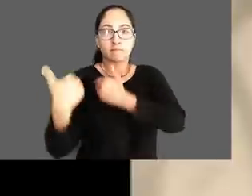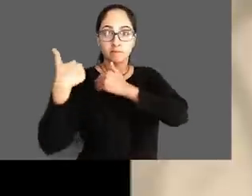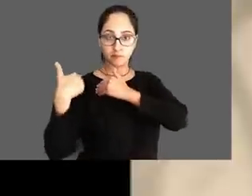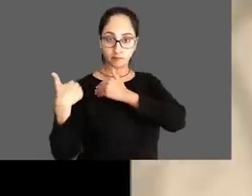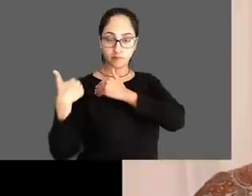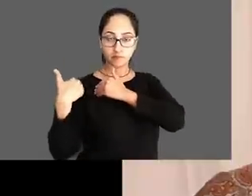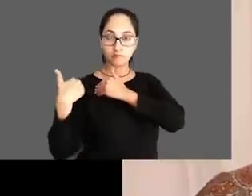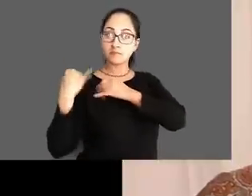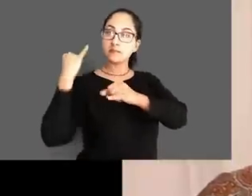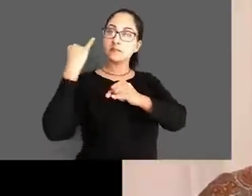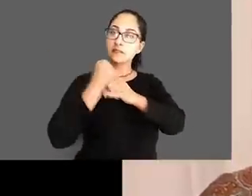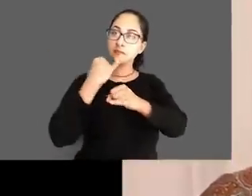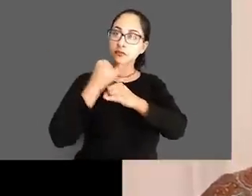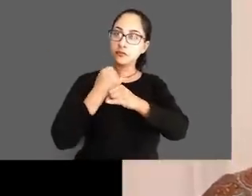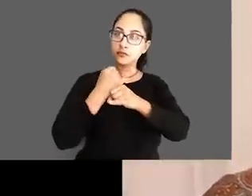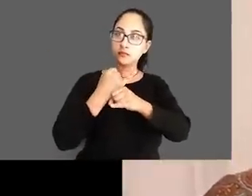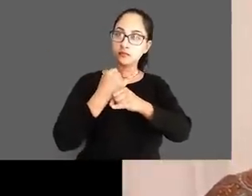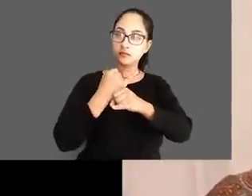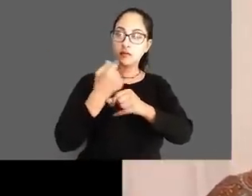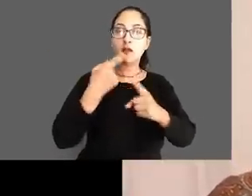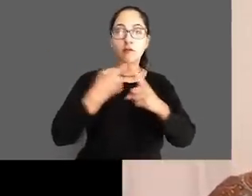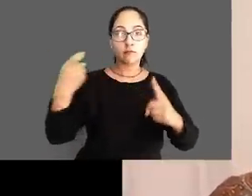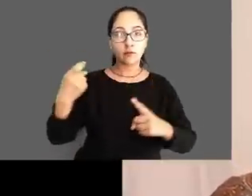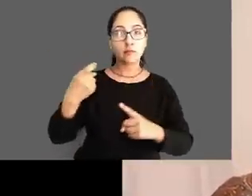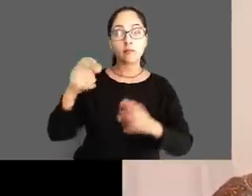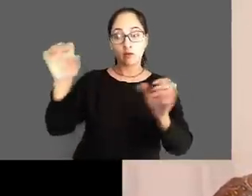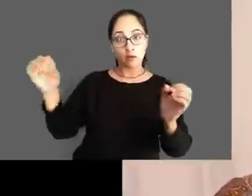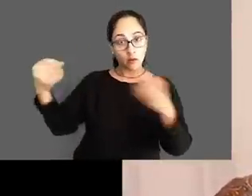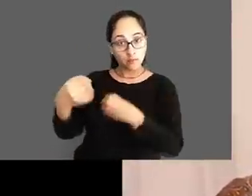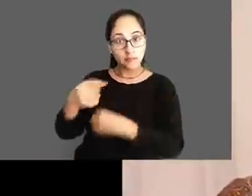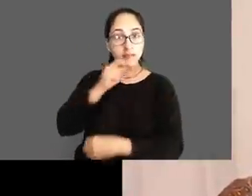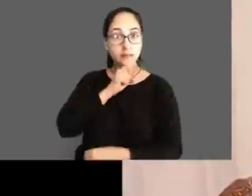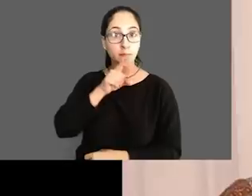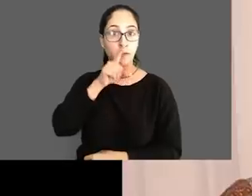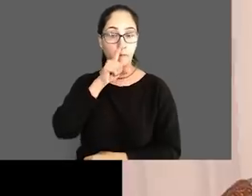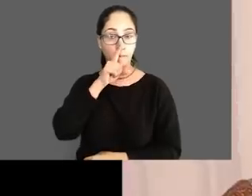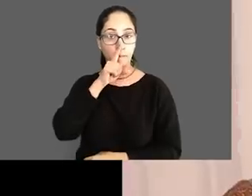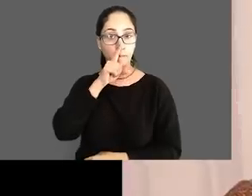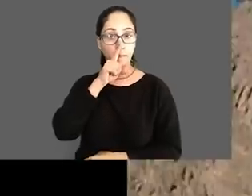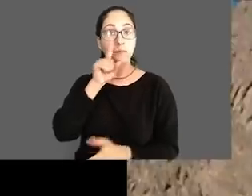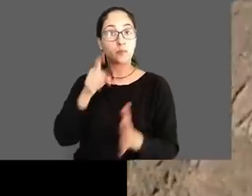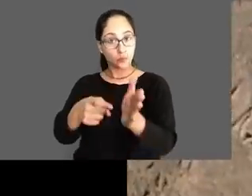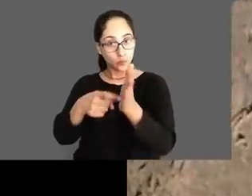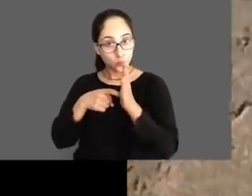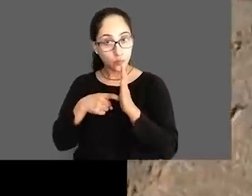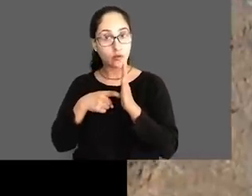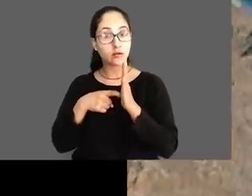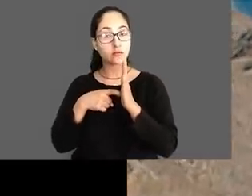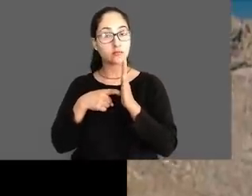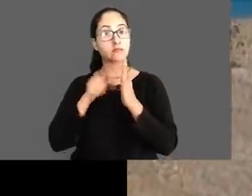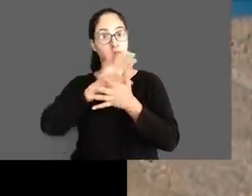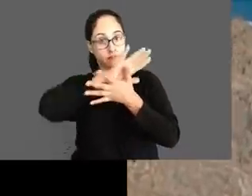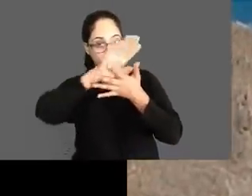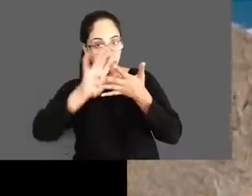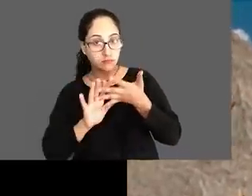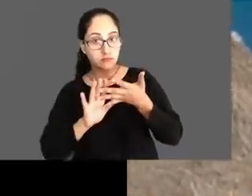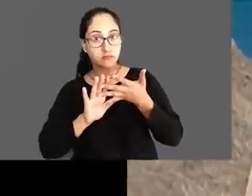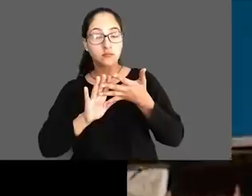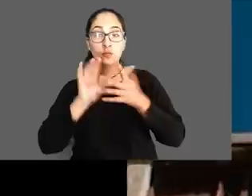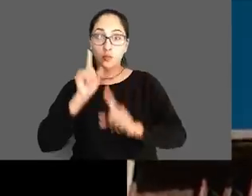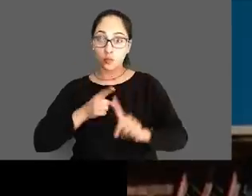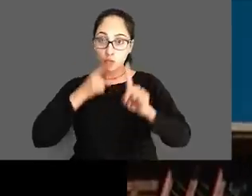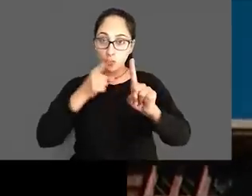responsibility. It flows from the mandate of the office of the Imam